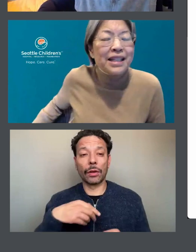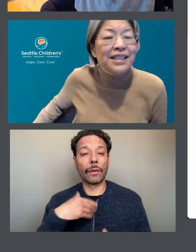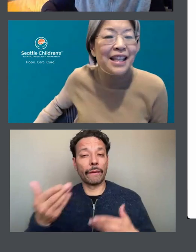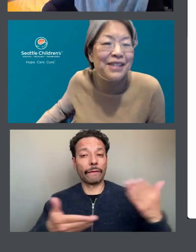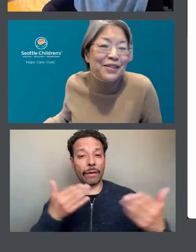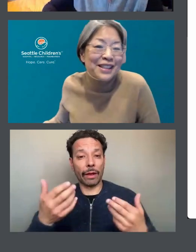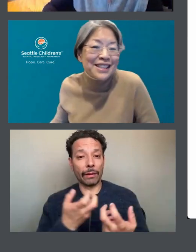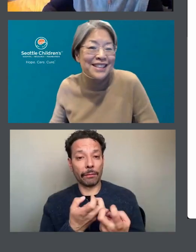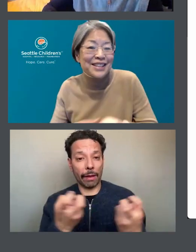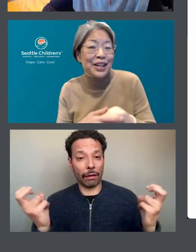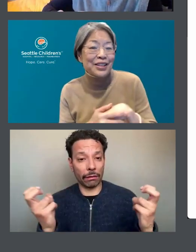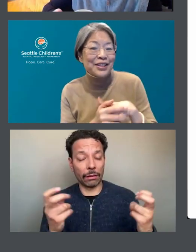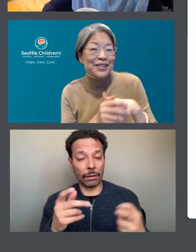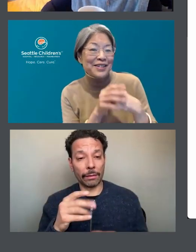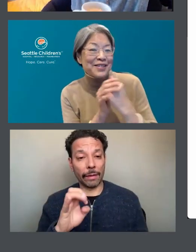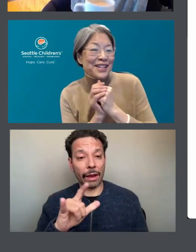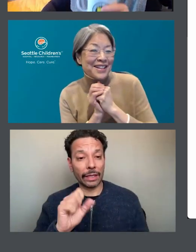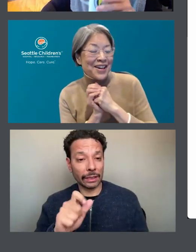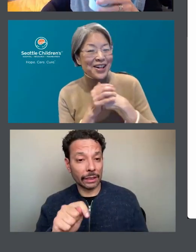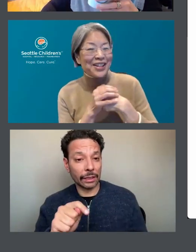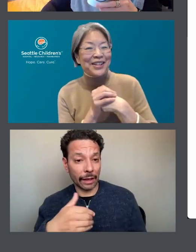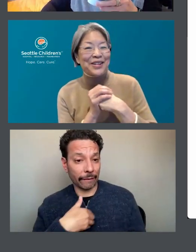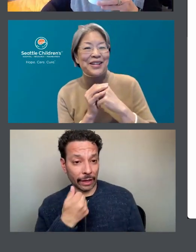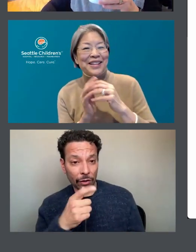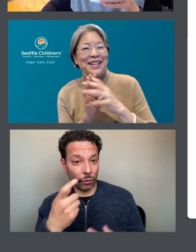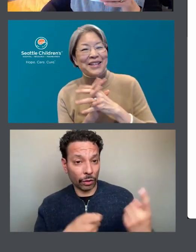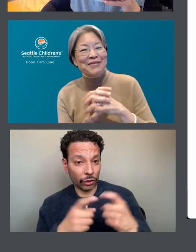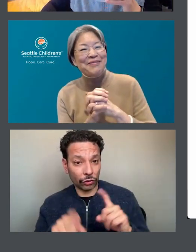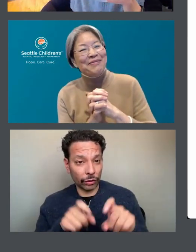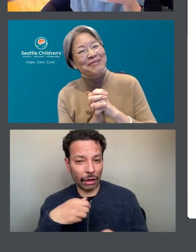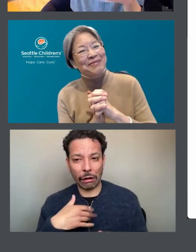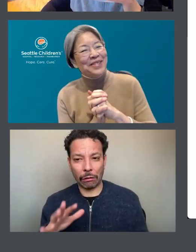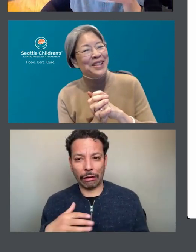if the panelists have any questions. Also, I don't want to hog